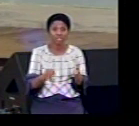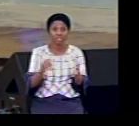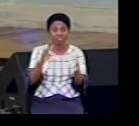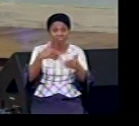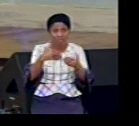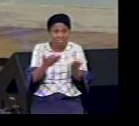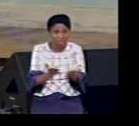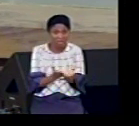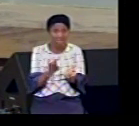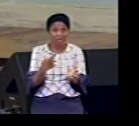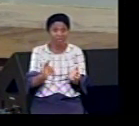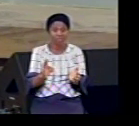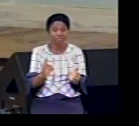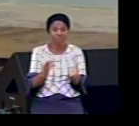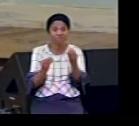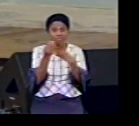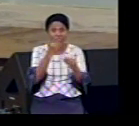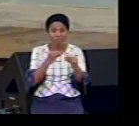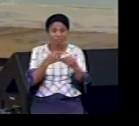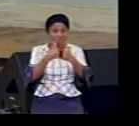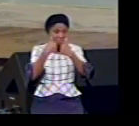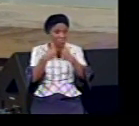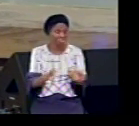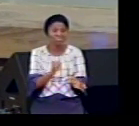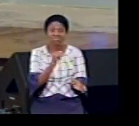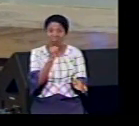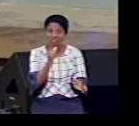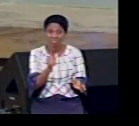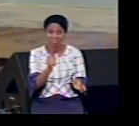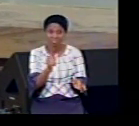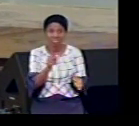of meal wasted not,